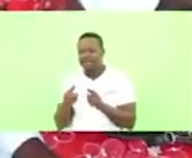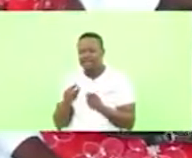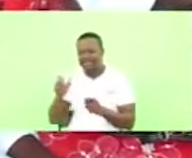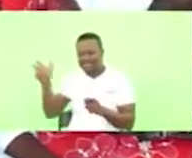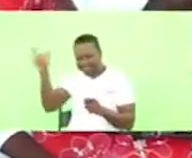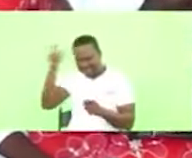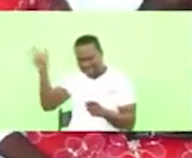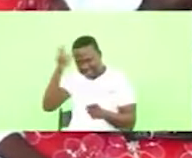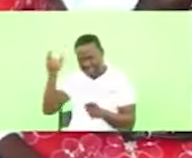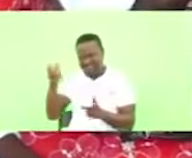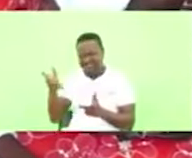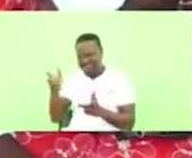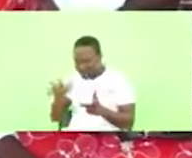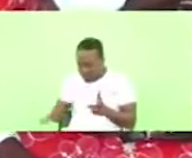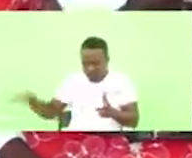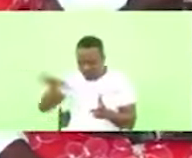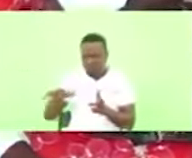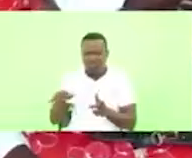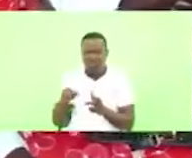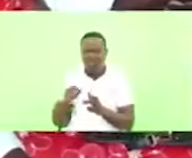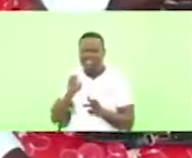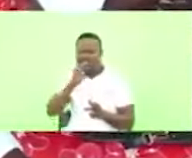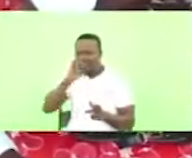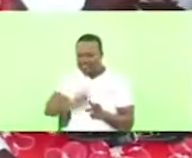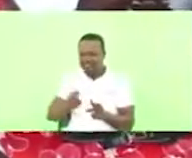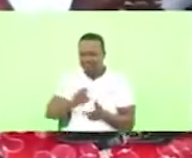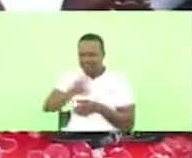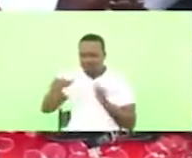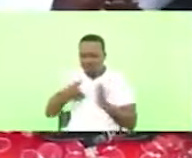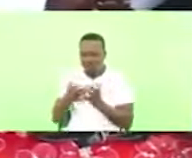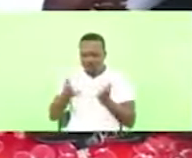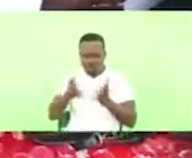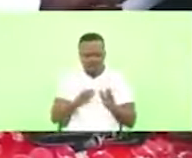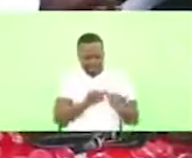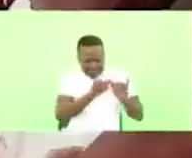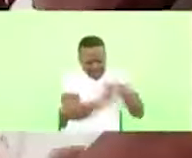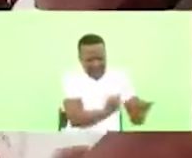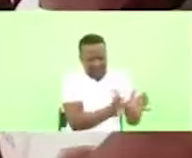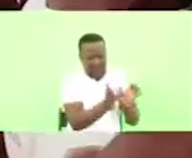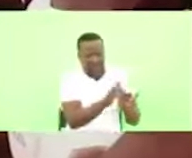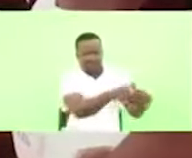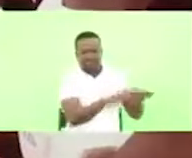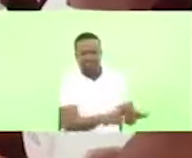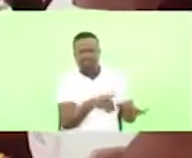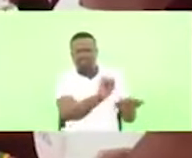darkness were determined to keep Jesus in the grave.